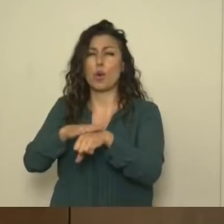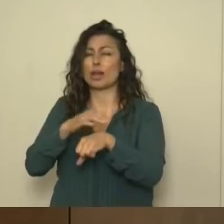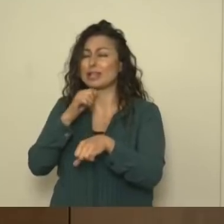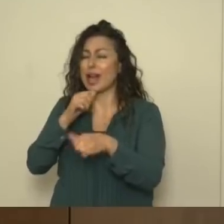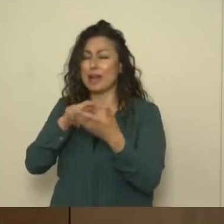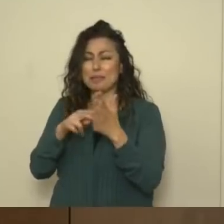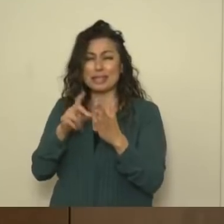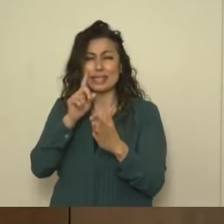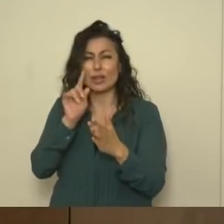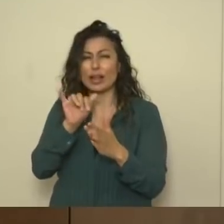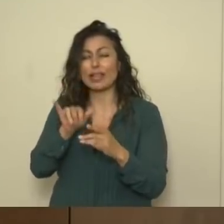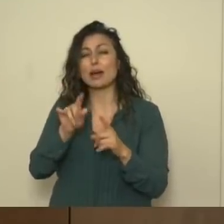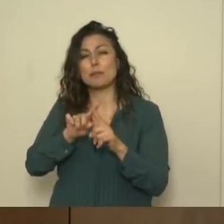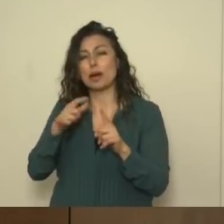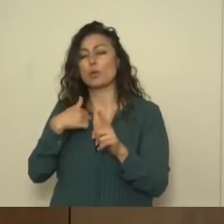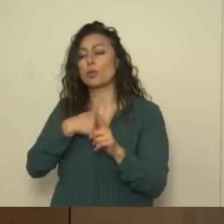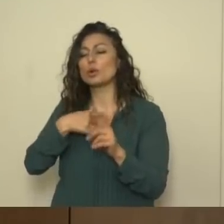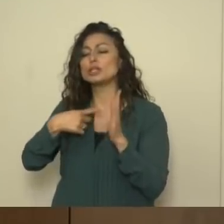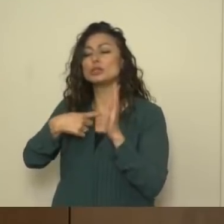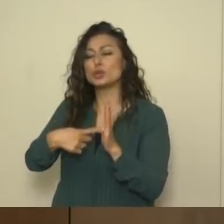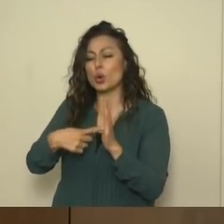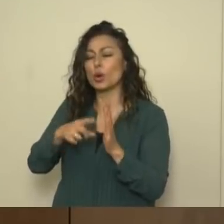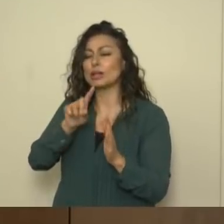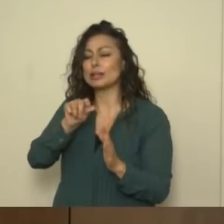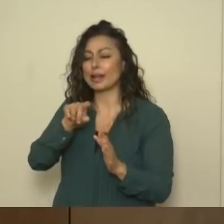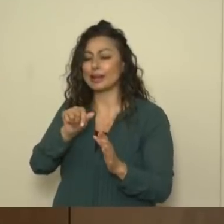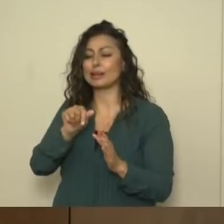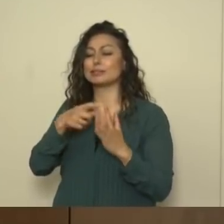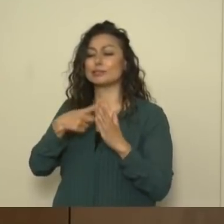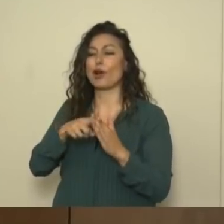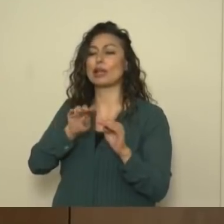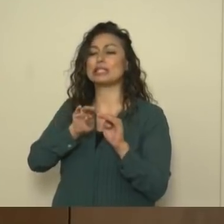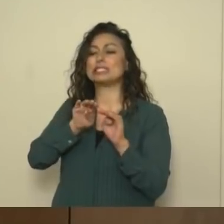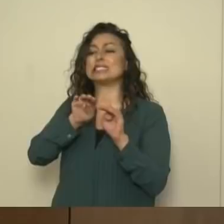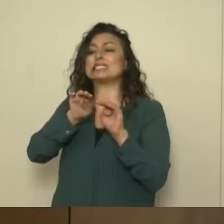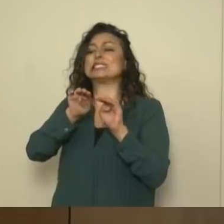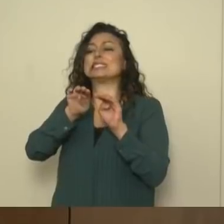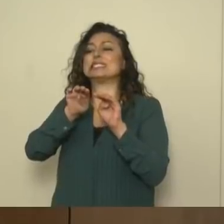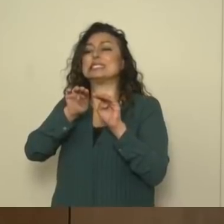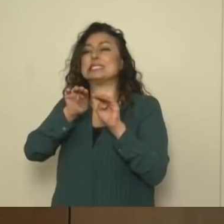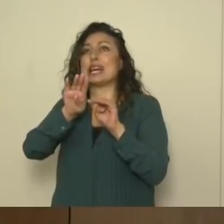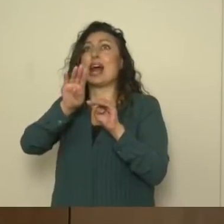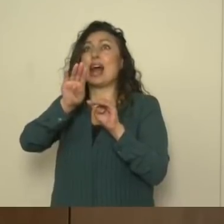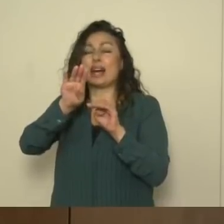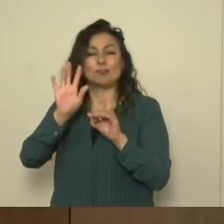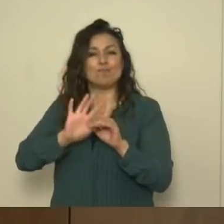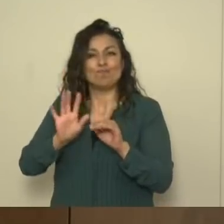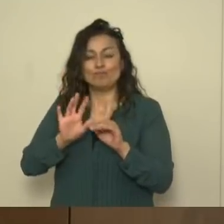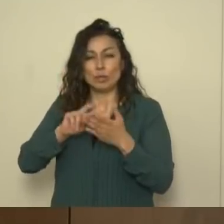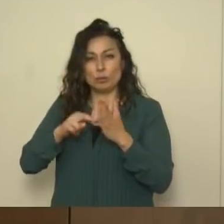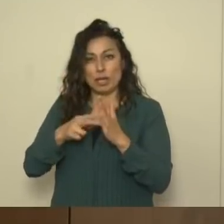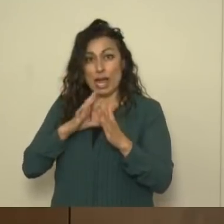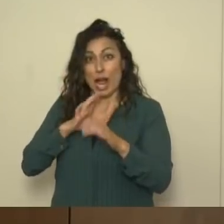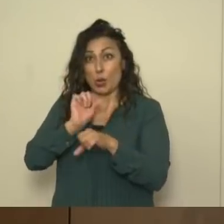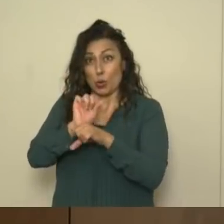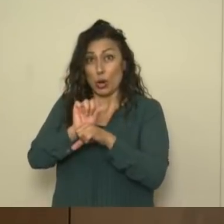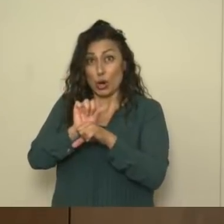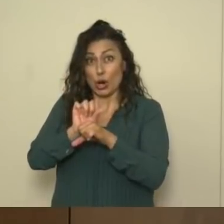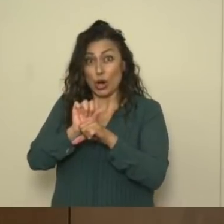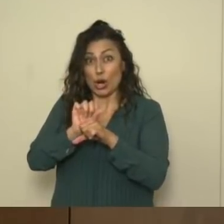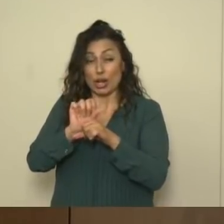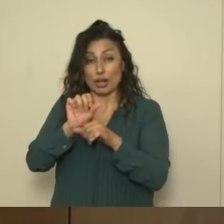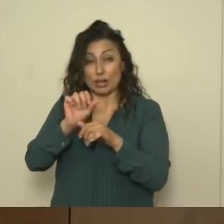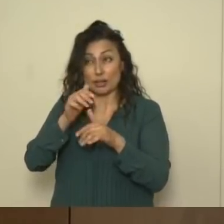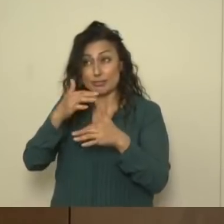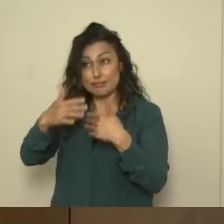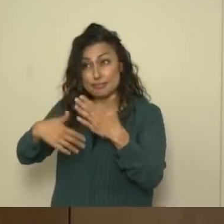we saw the indications that the data was going in the wrong direction. Shows us that our predictive work forward, and thank you,